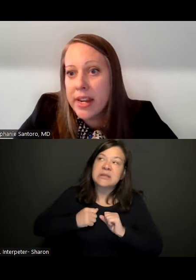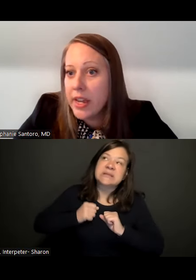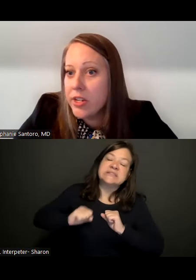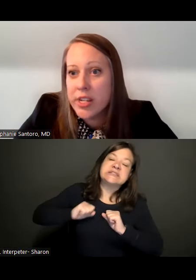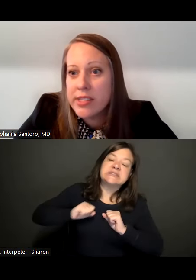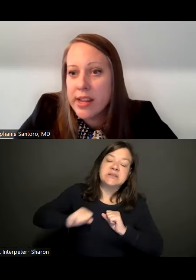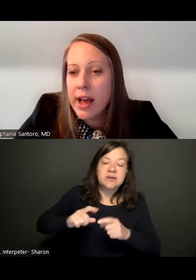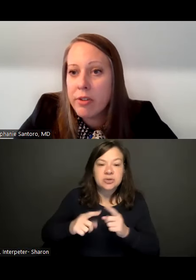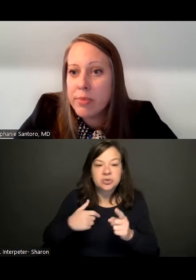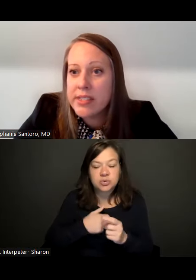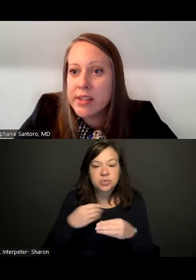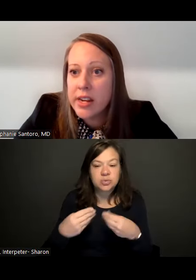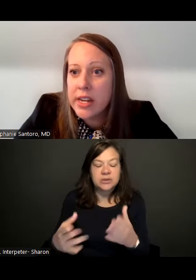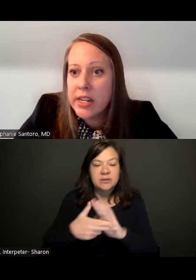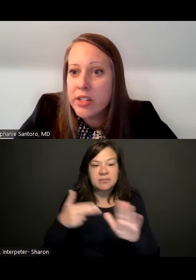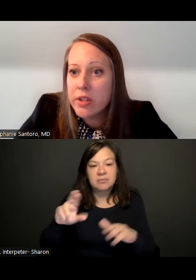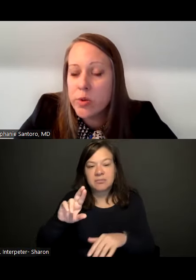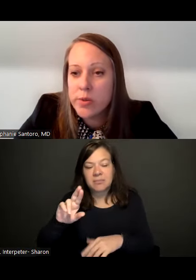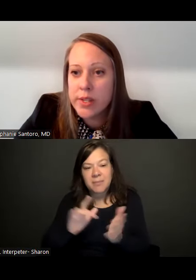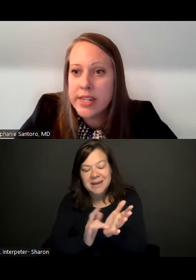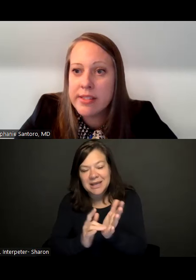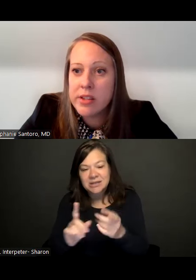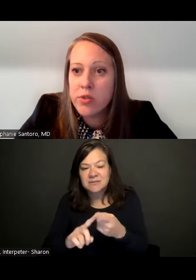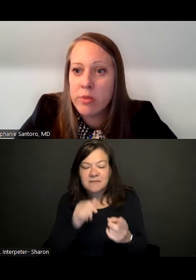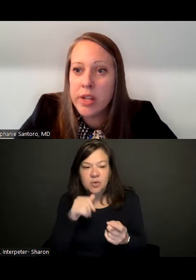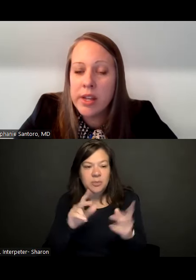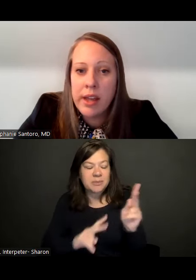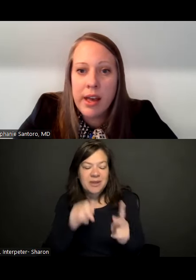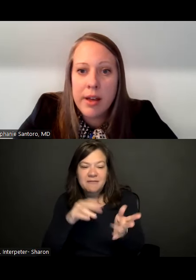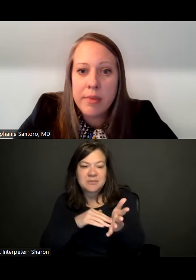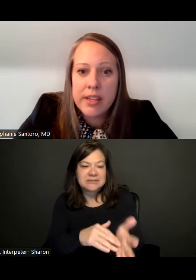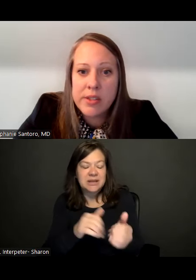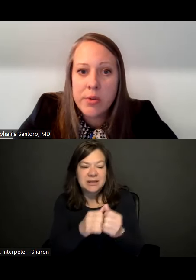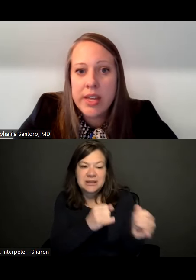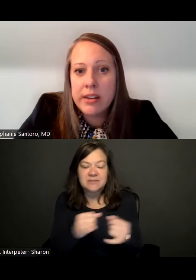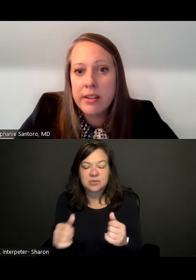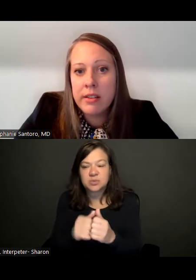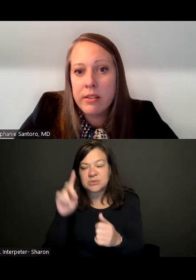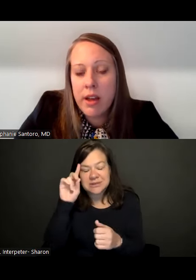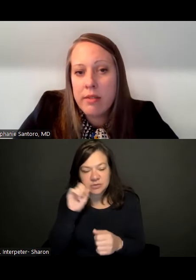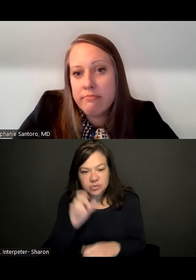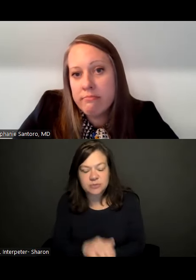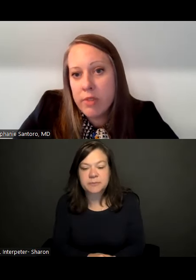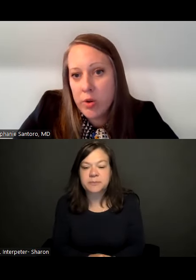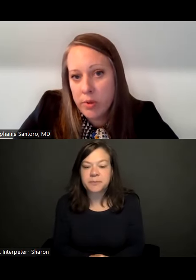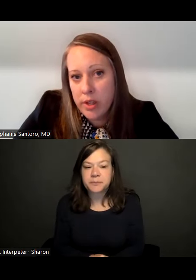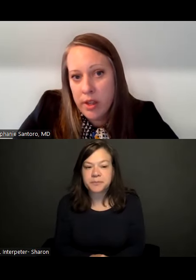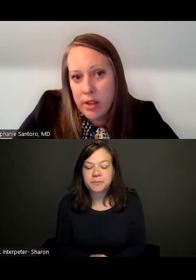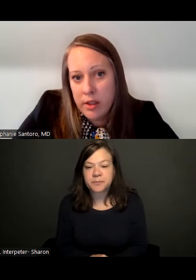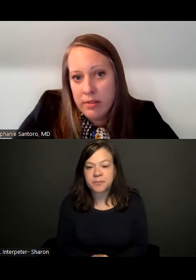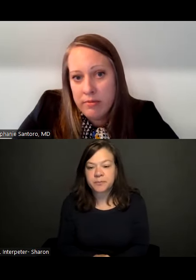prescribe medications that haven't been studied in individuals with Down syndrome. And so then,